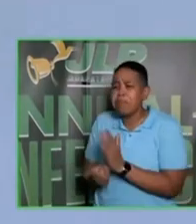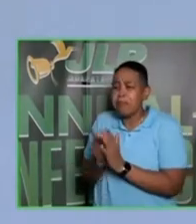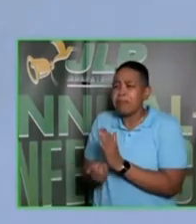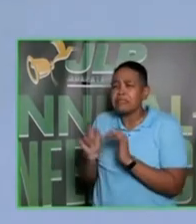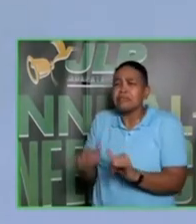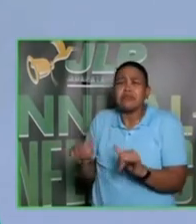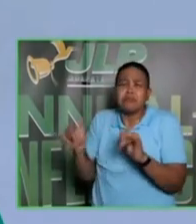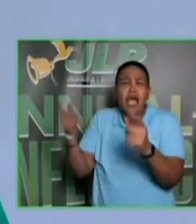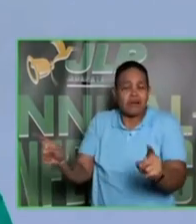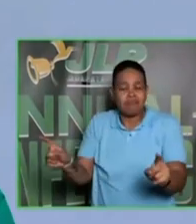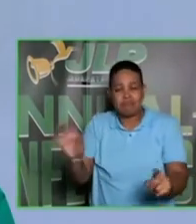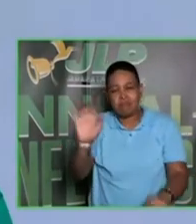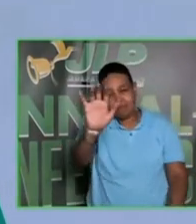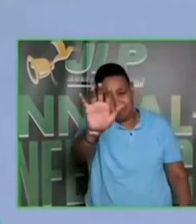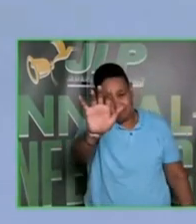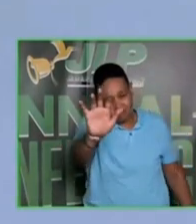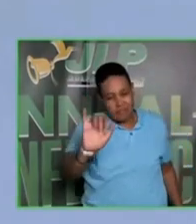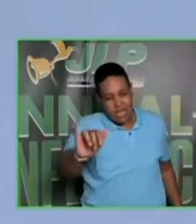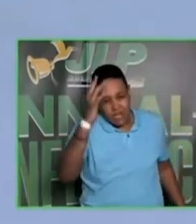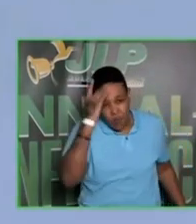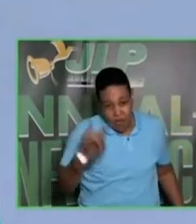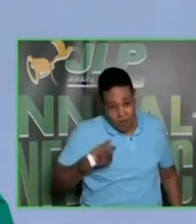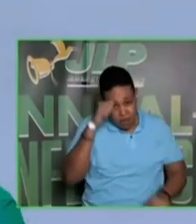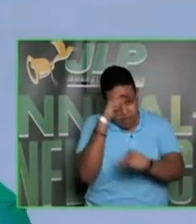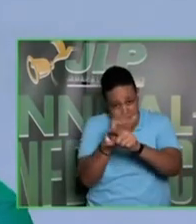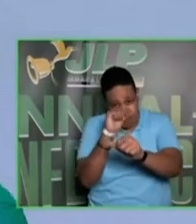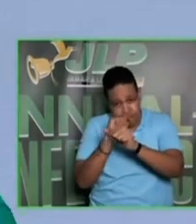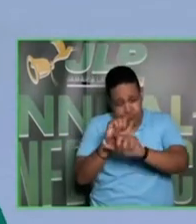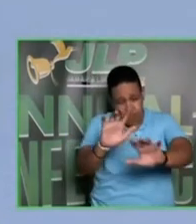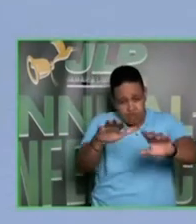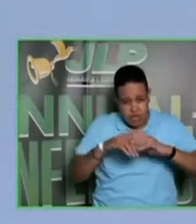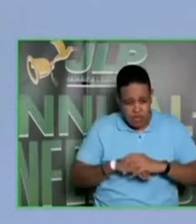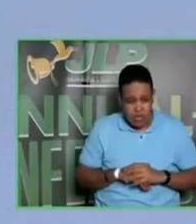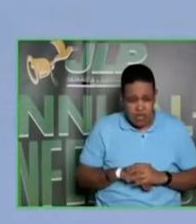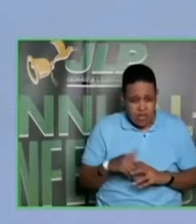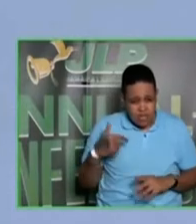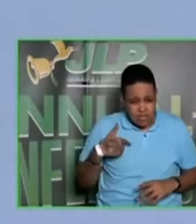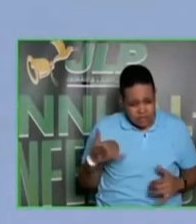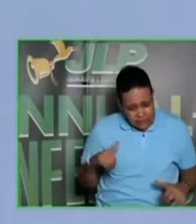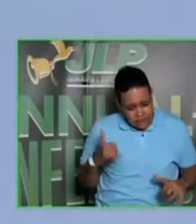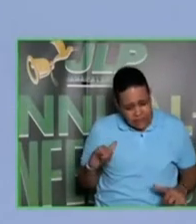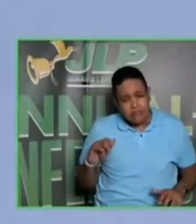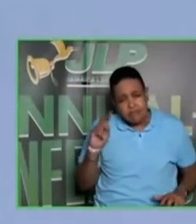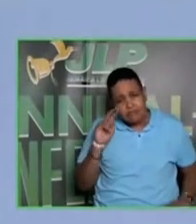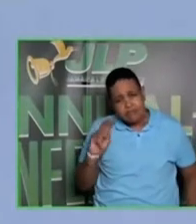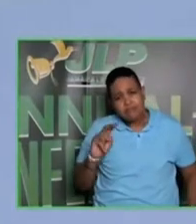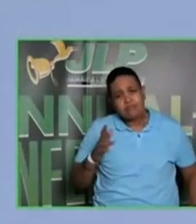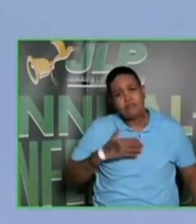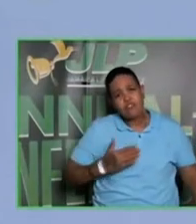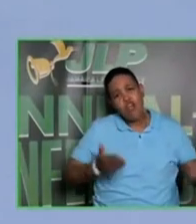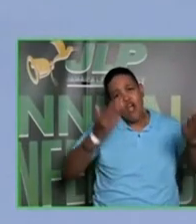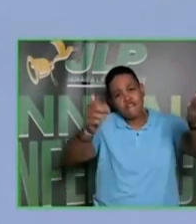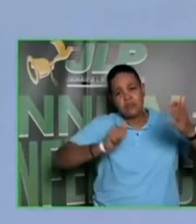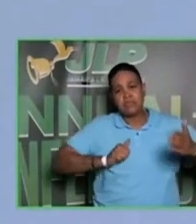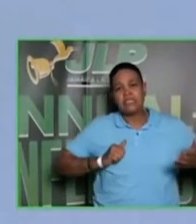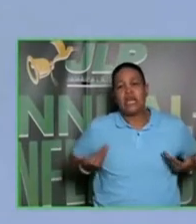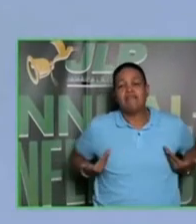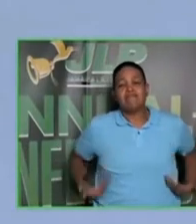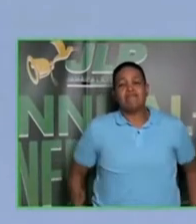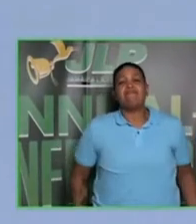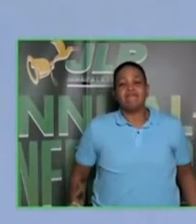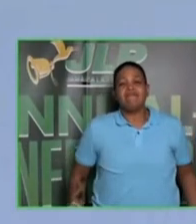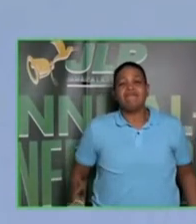And that is why, my brothers and sisters, I continue to offer myself.